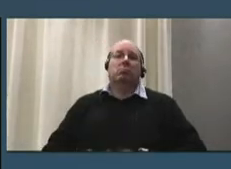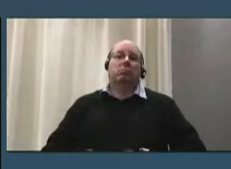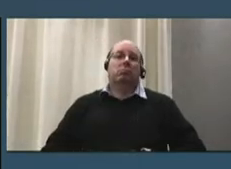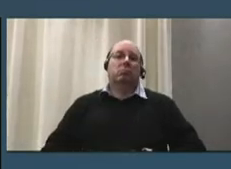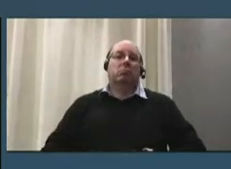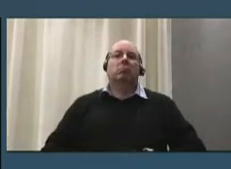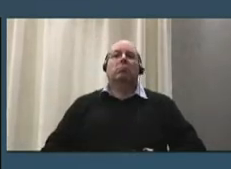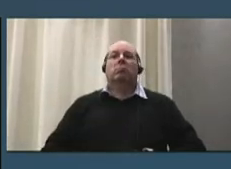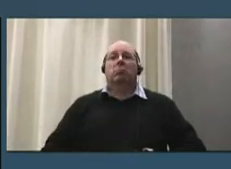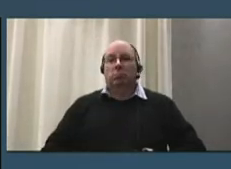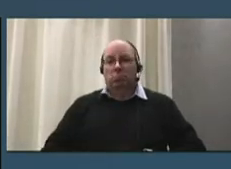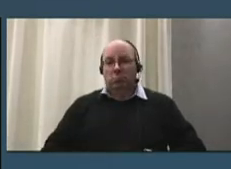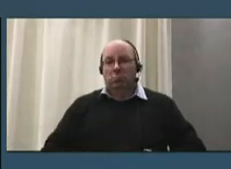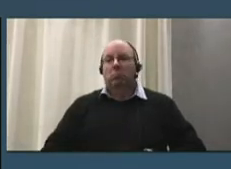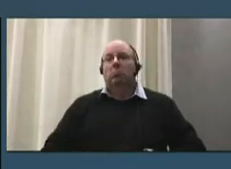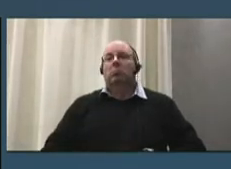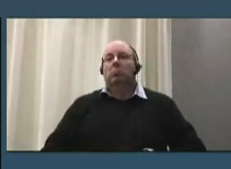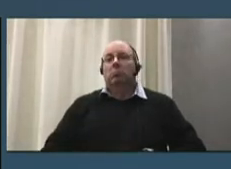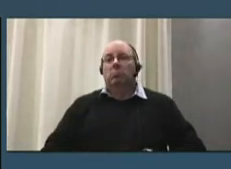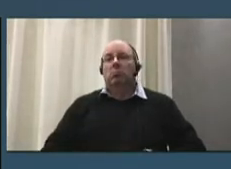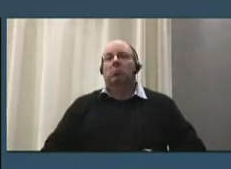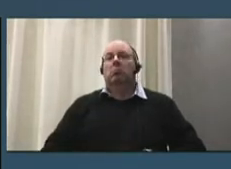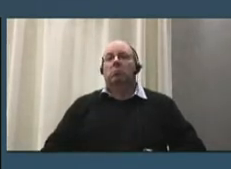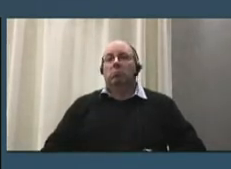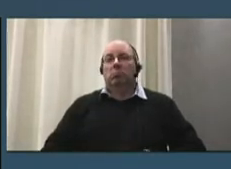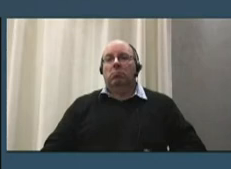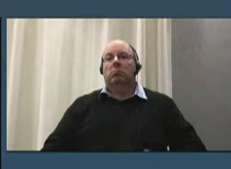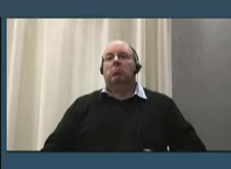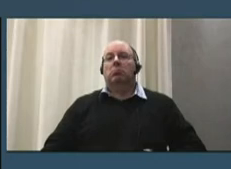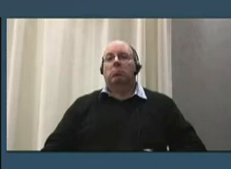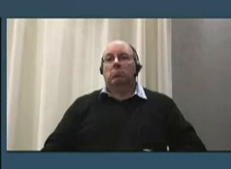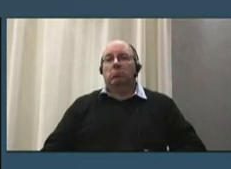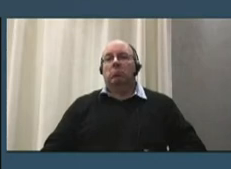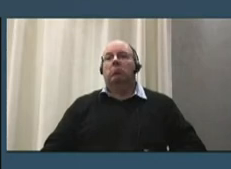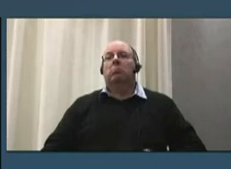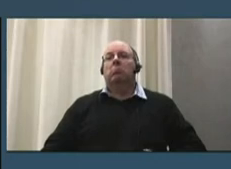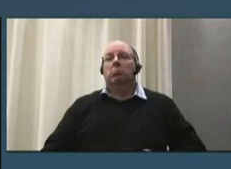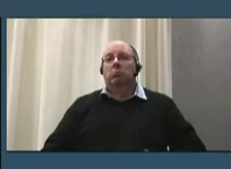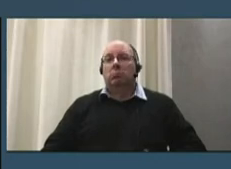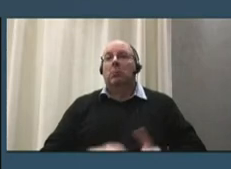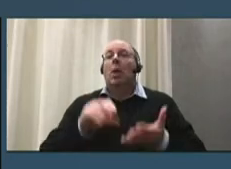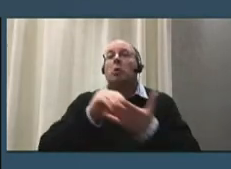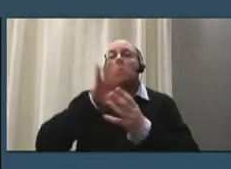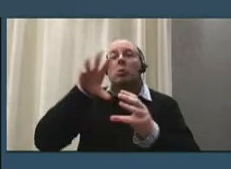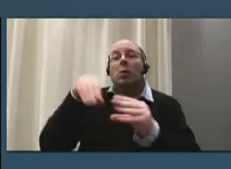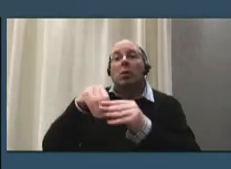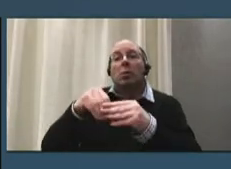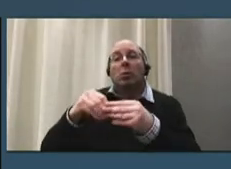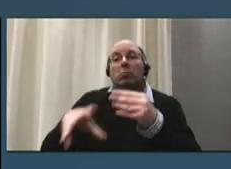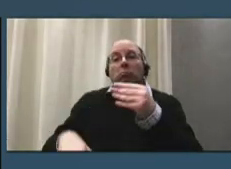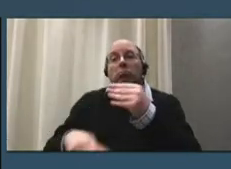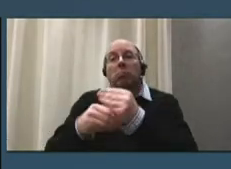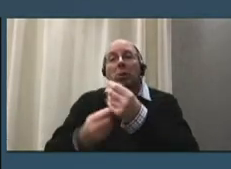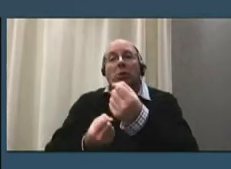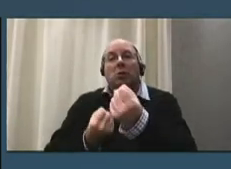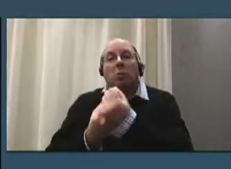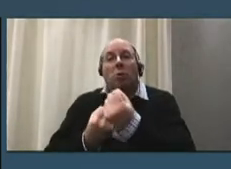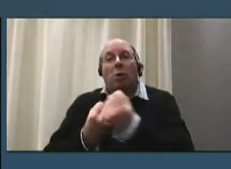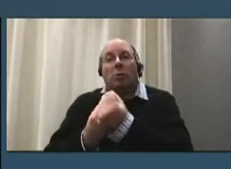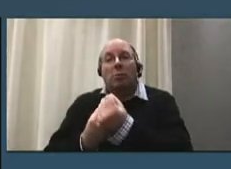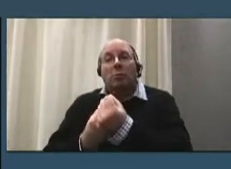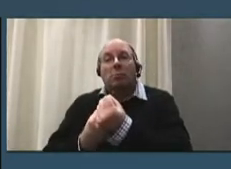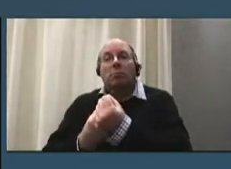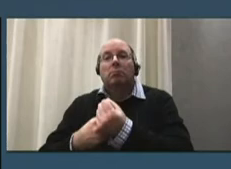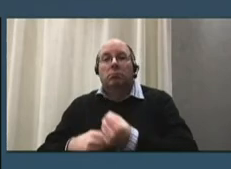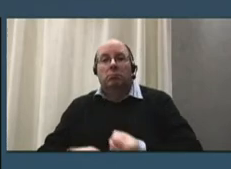who we know need that extra support. Like, for instance, we've recommended in our budget 21 additional ESOL teachers to help meet our student needs, because we